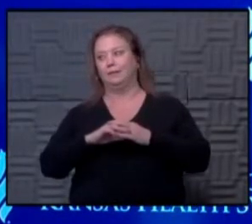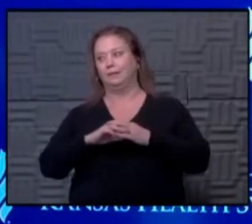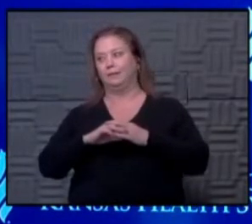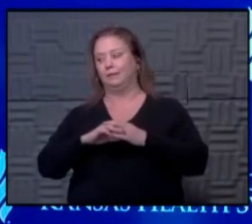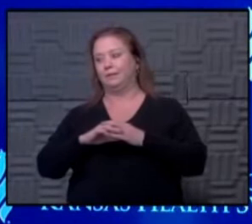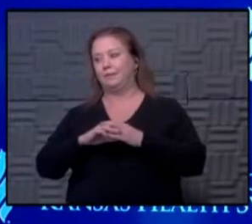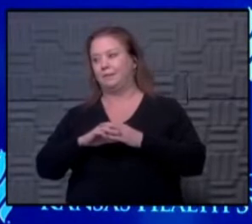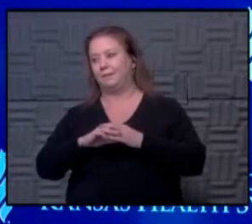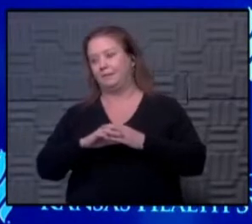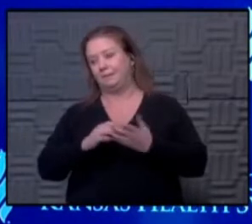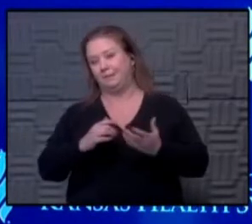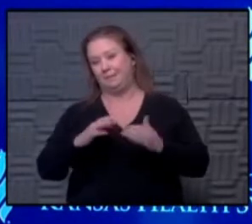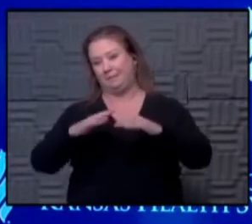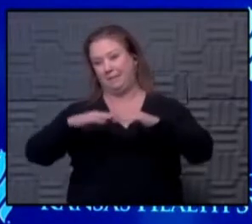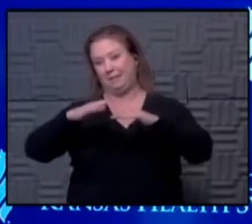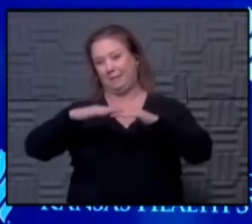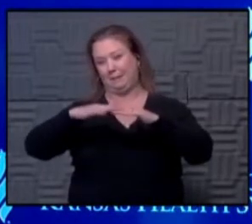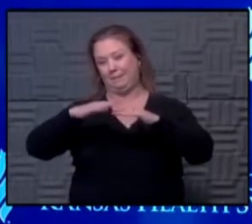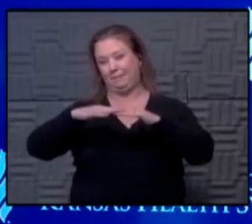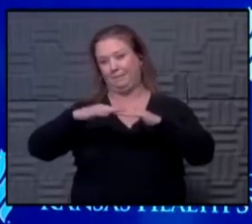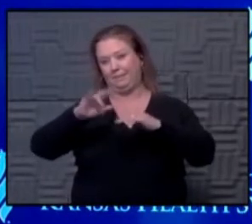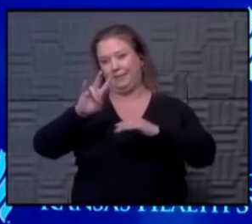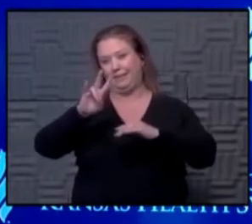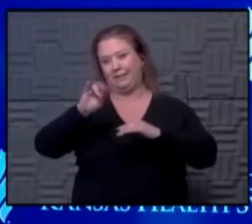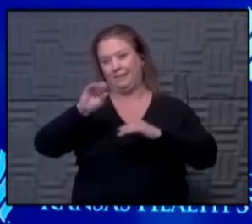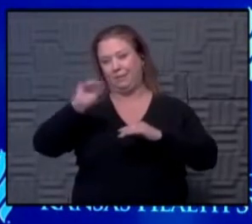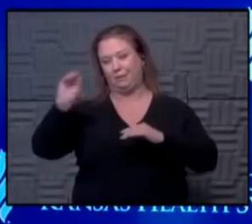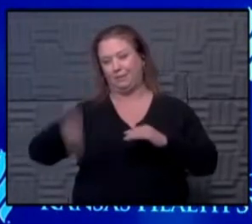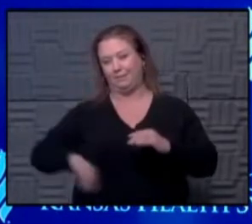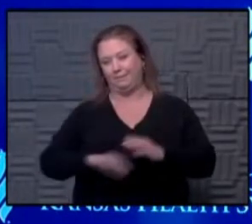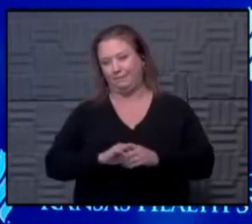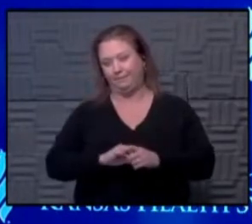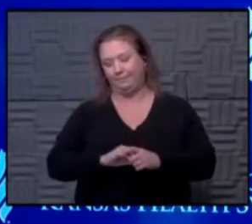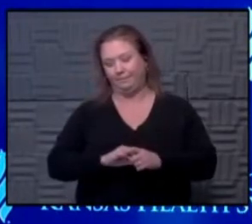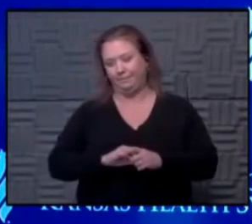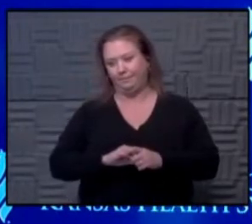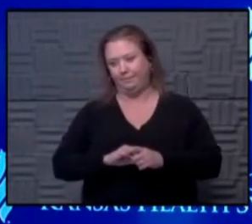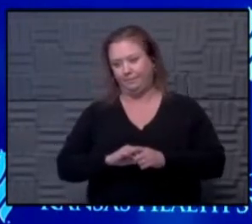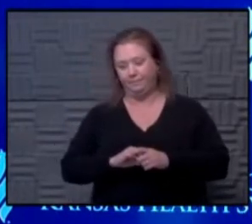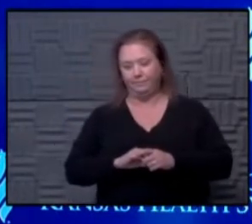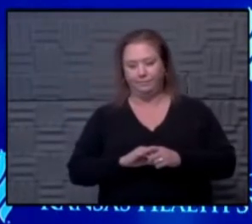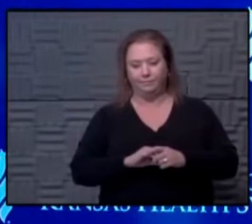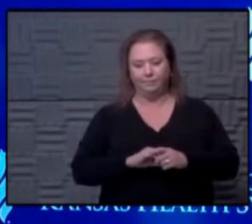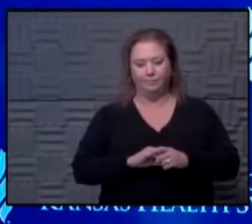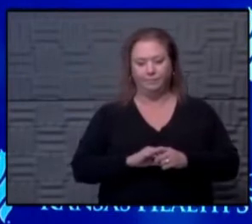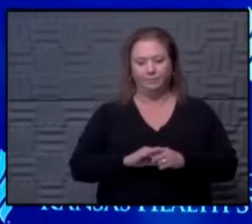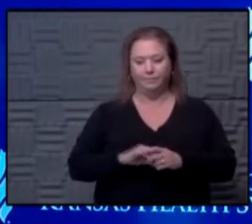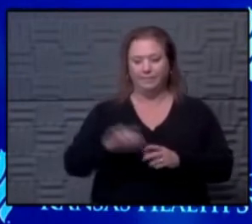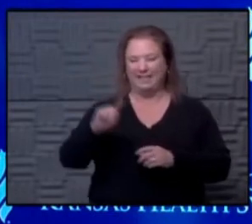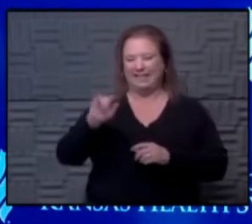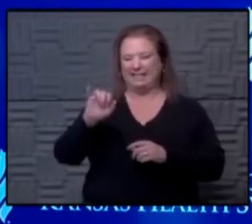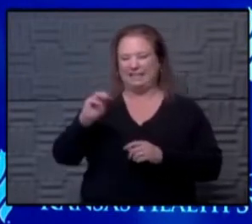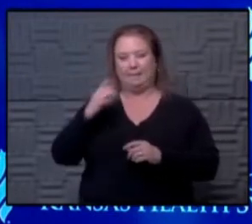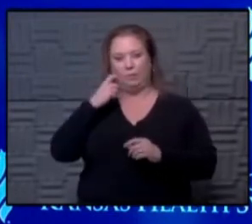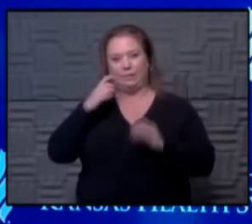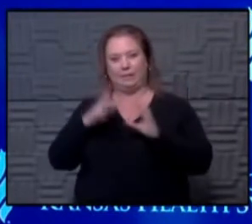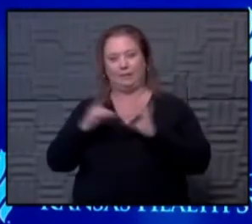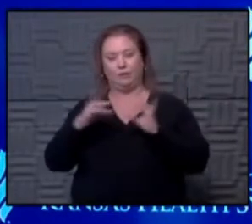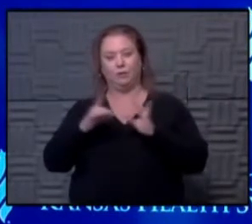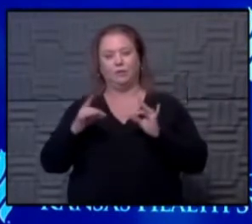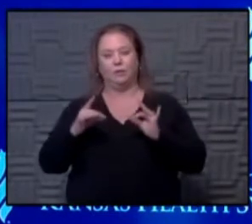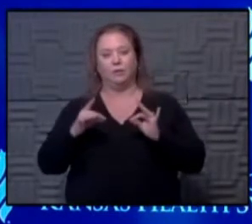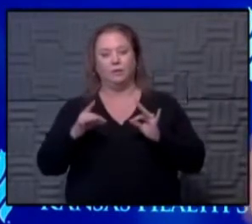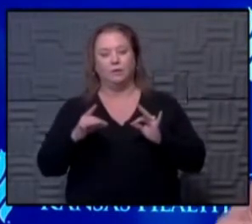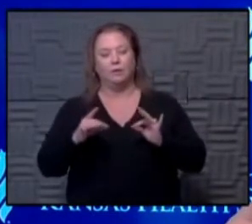At minimum, it's 70%. Mm-hmm. If as Tim mentioned, the big picture here